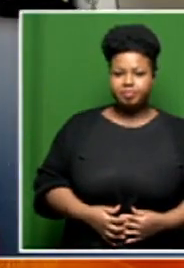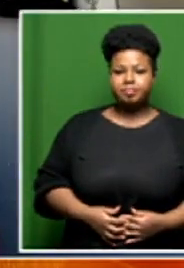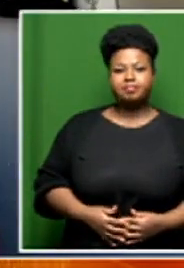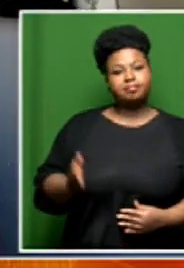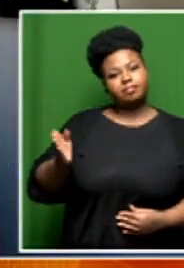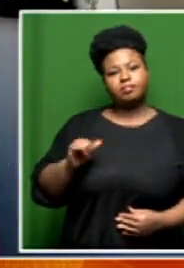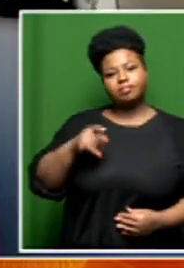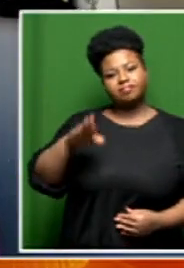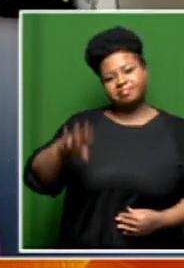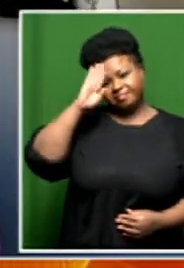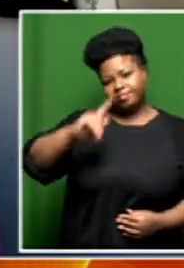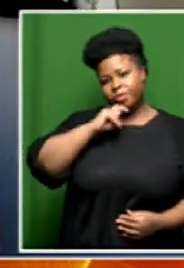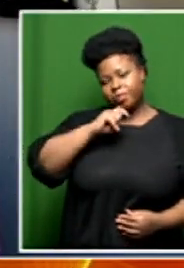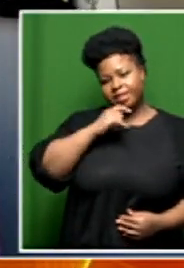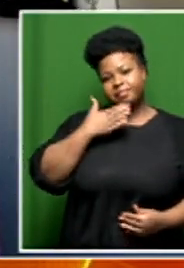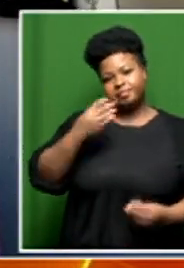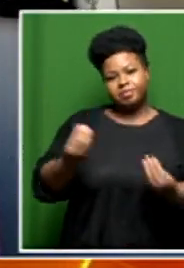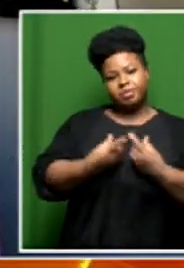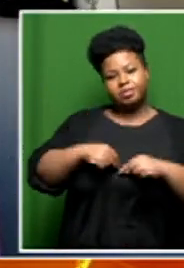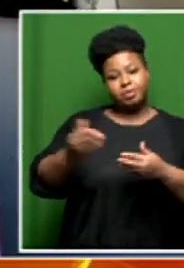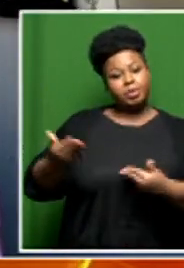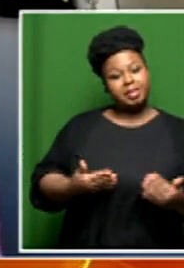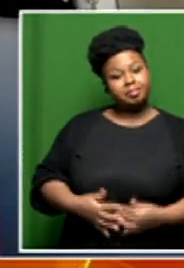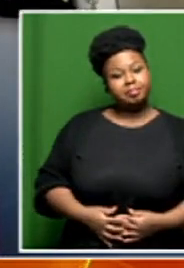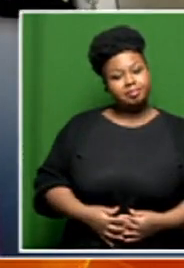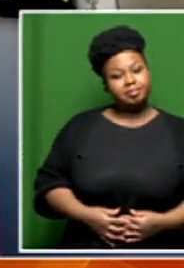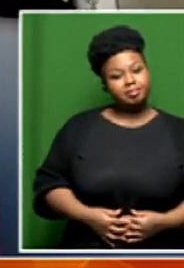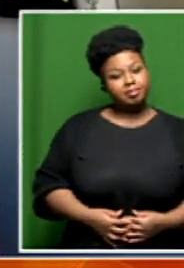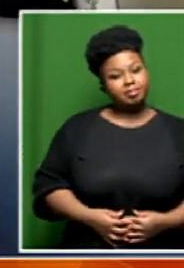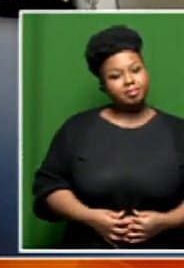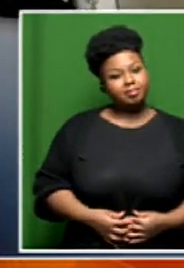accolade. Shanny, a very good morning to you. Thank you so much for joining us. Welcome to Morning Live.